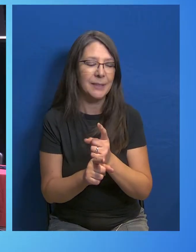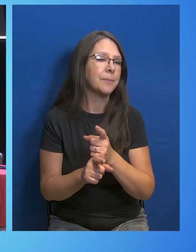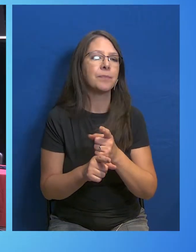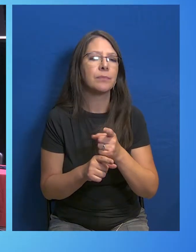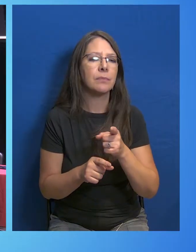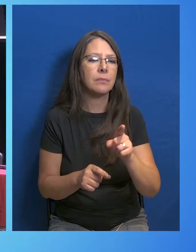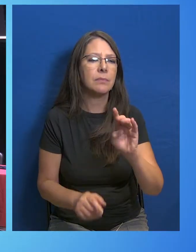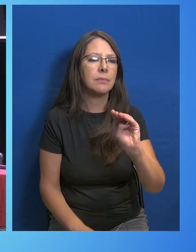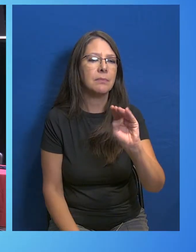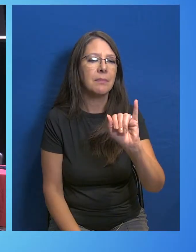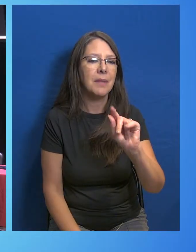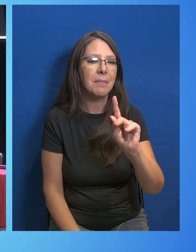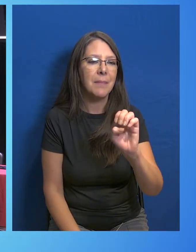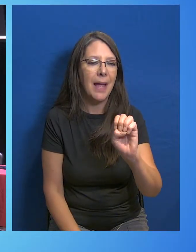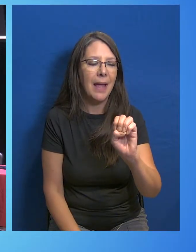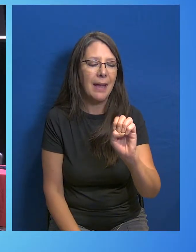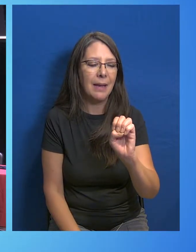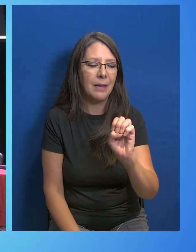This is Mike.